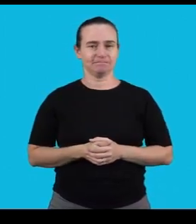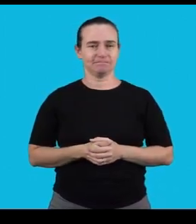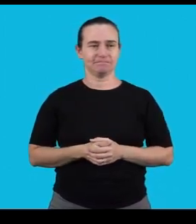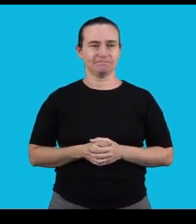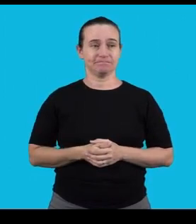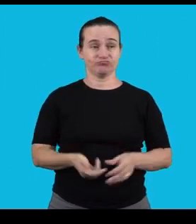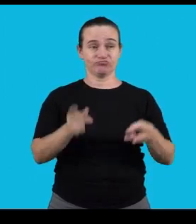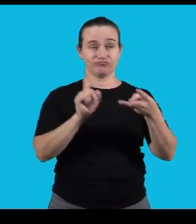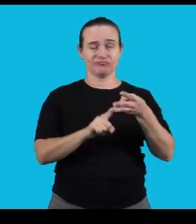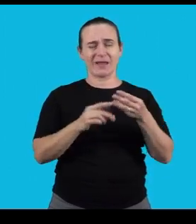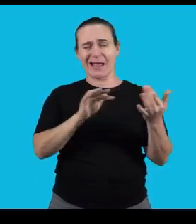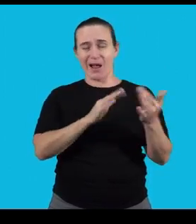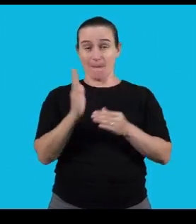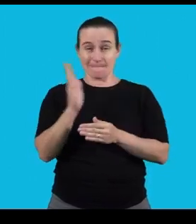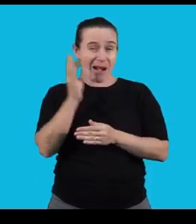same thing.